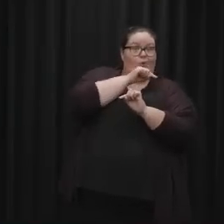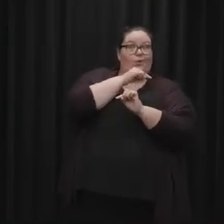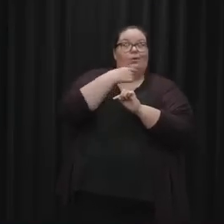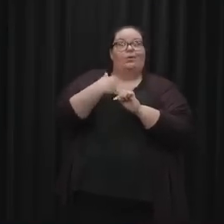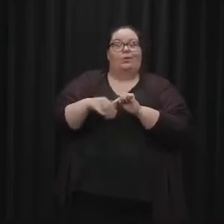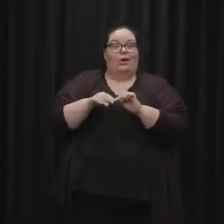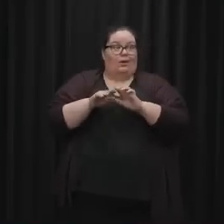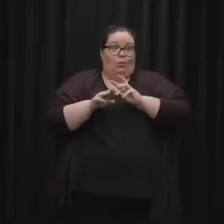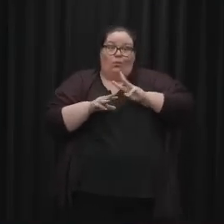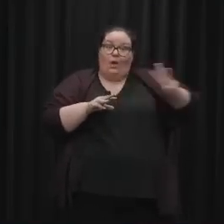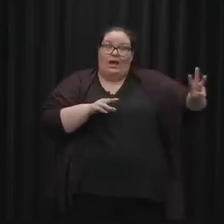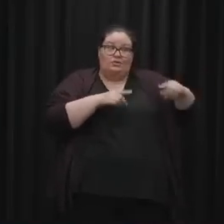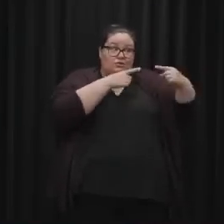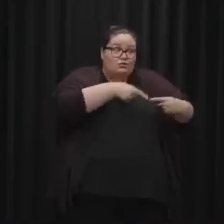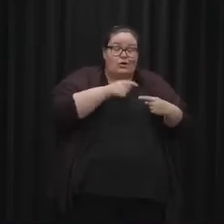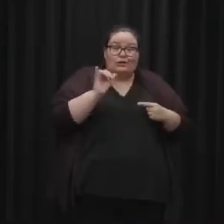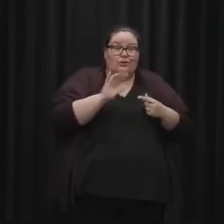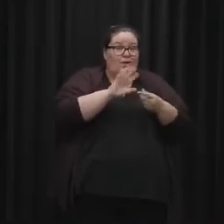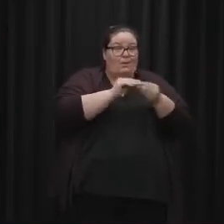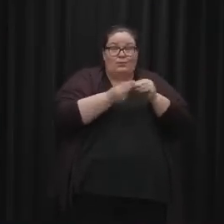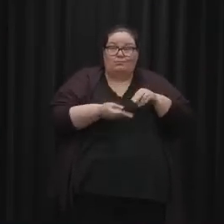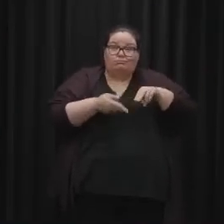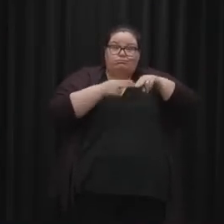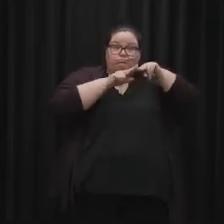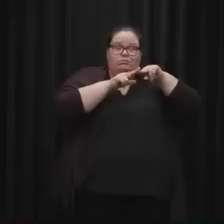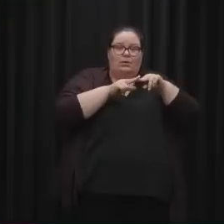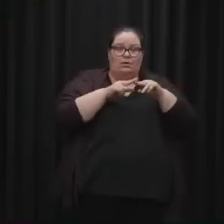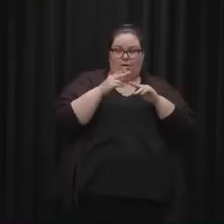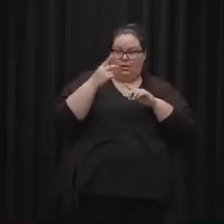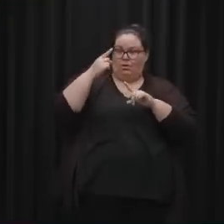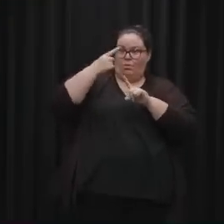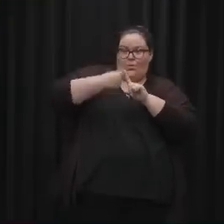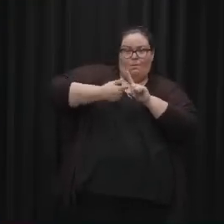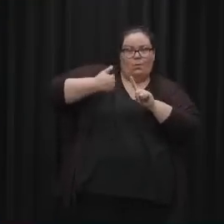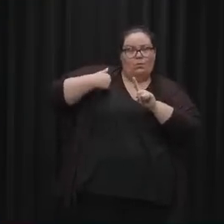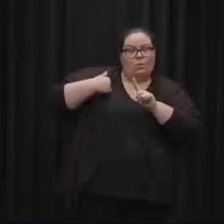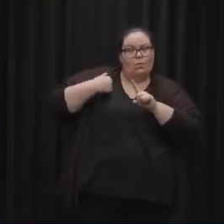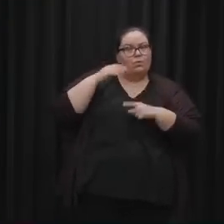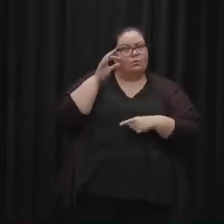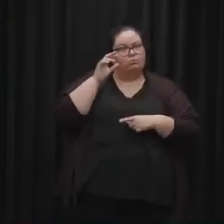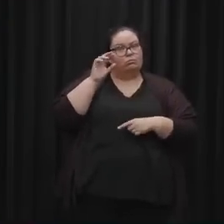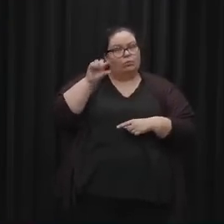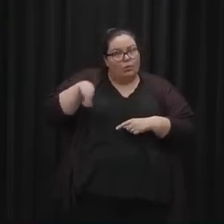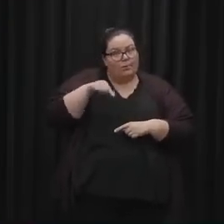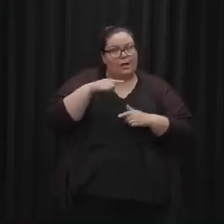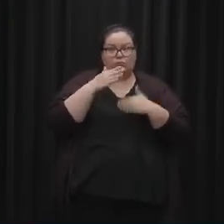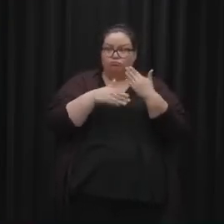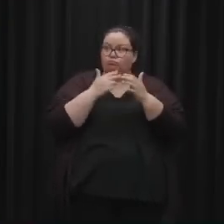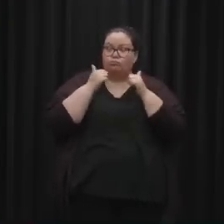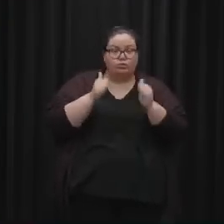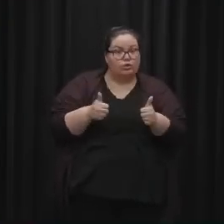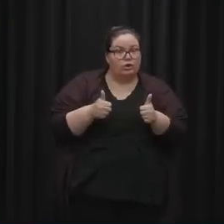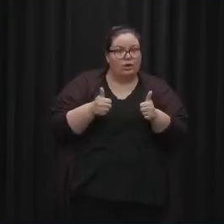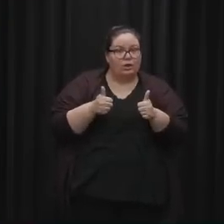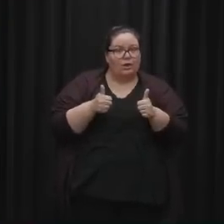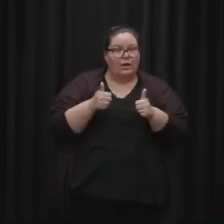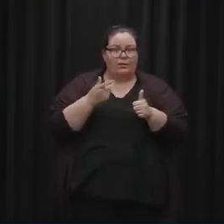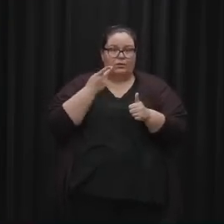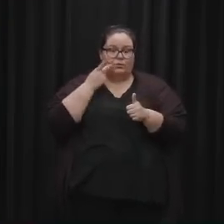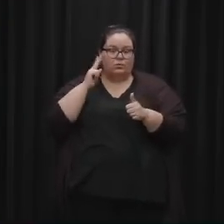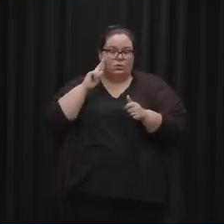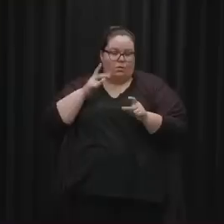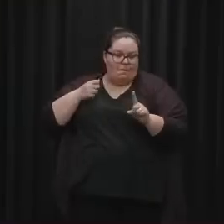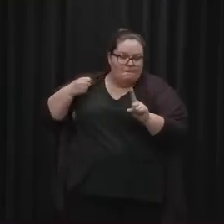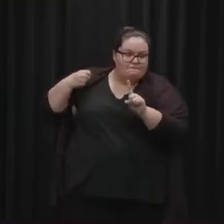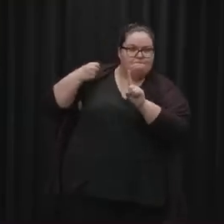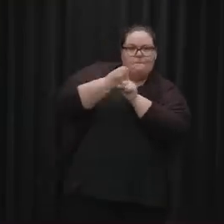struggling to flatten the curve. Just over a month ago, Quebec was making good progress. But 2 days